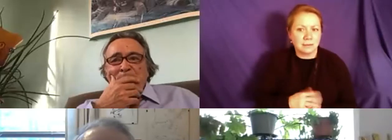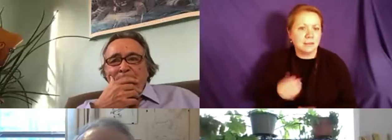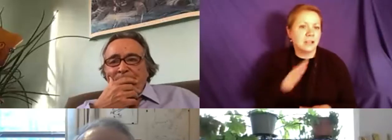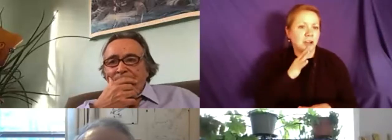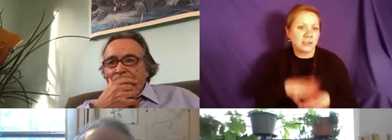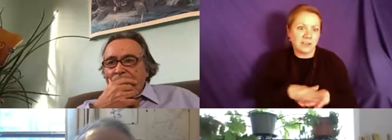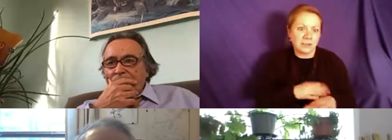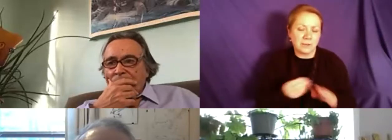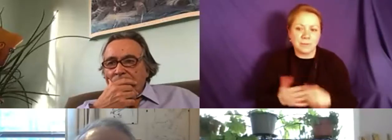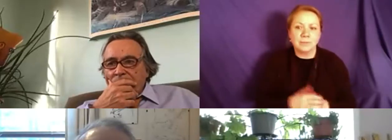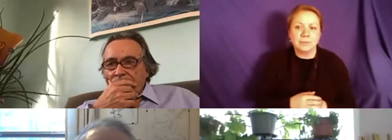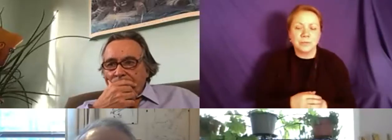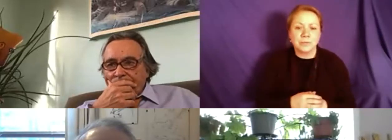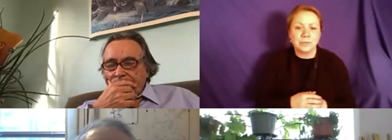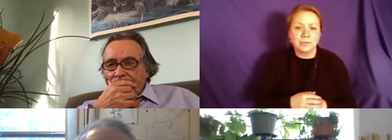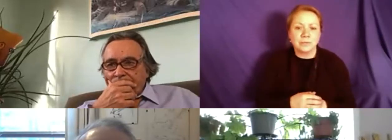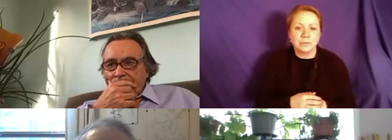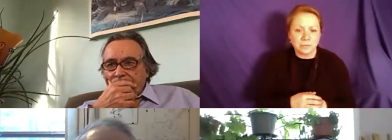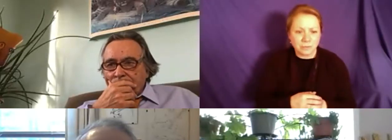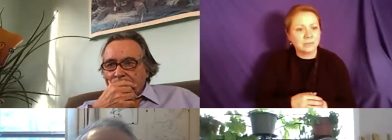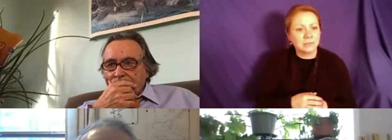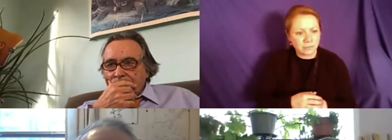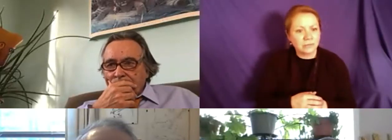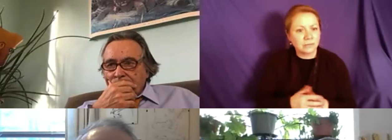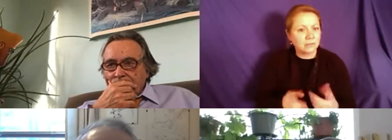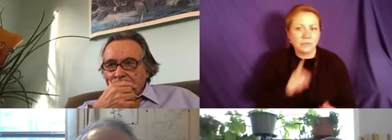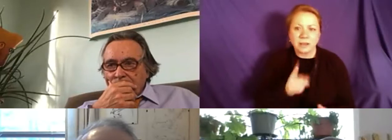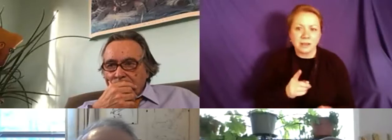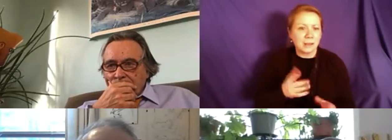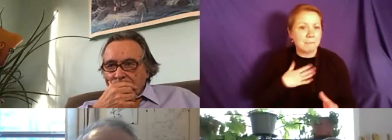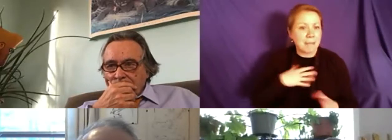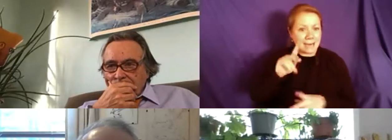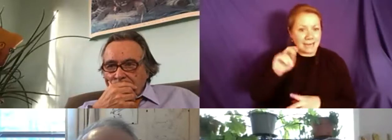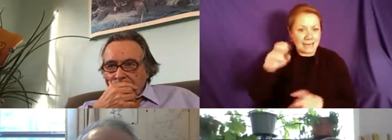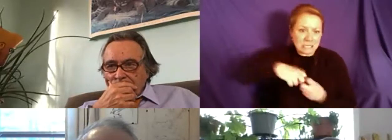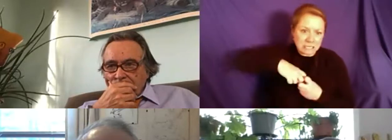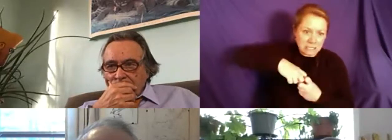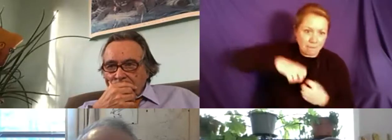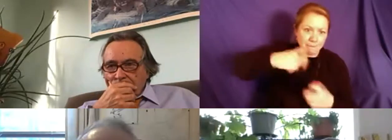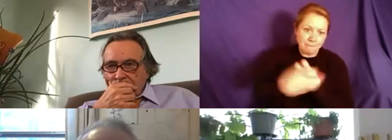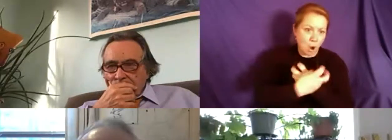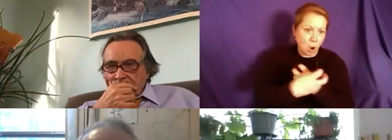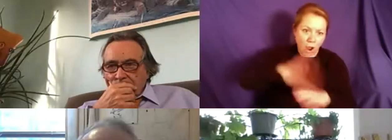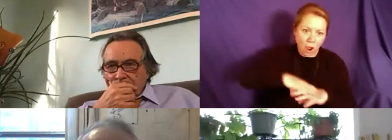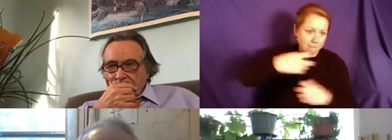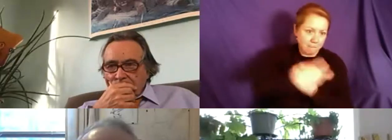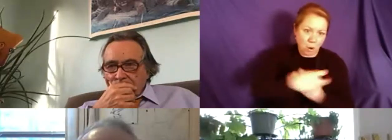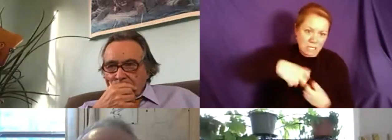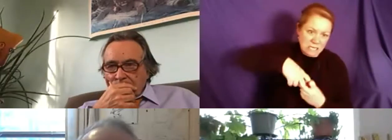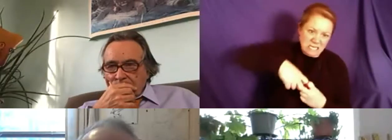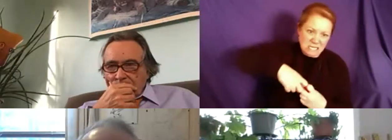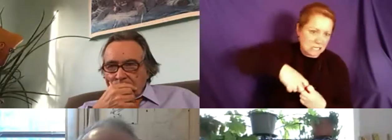I really started. You know, it was bone on bone. You know, I knew at some point I'd have to, you know,